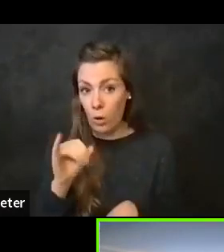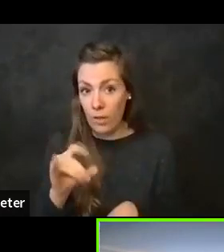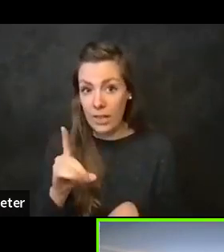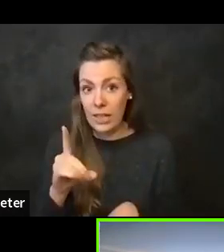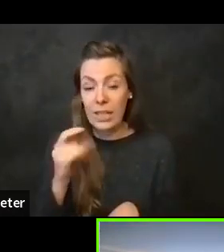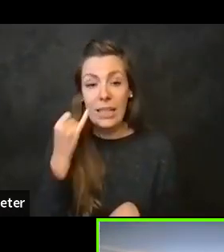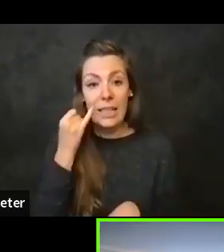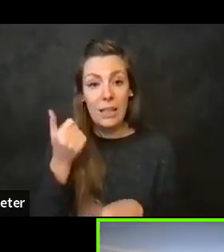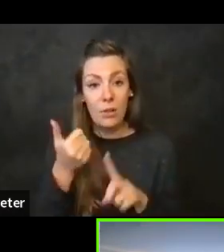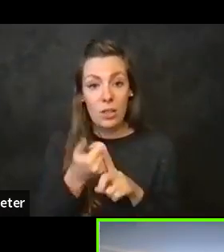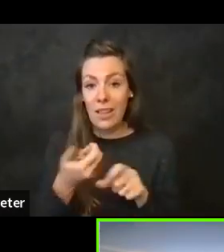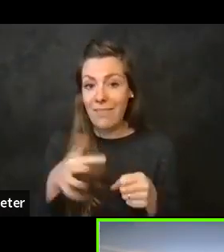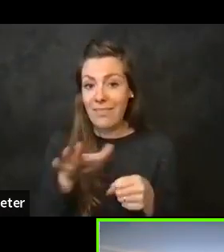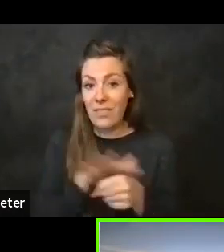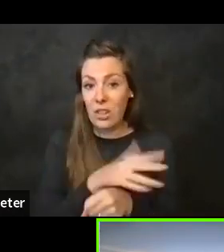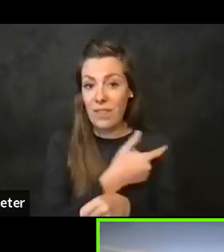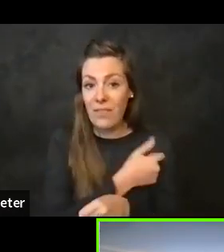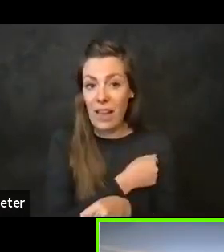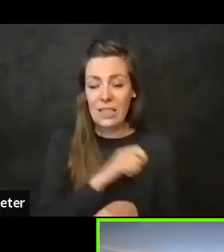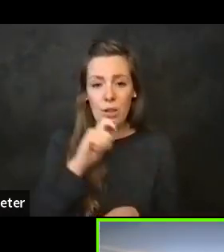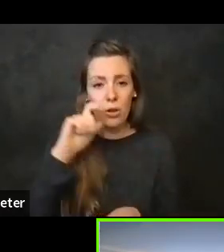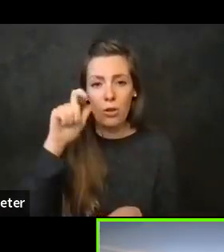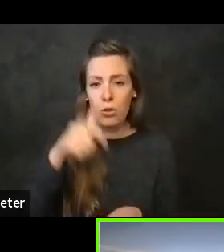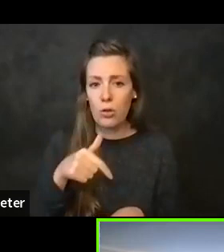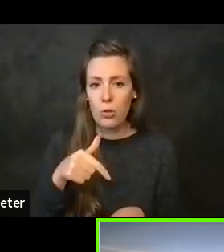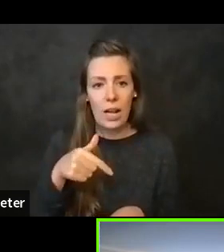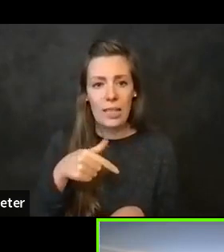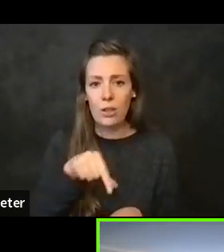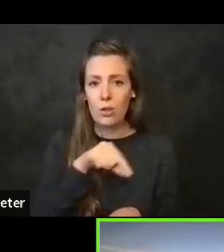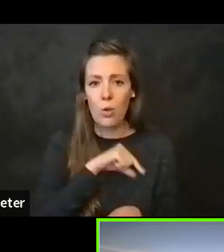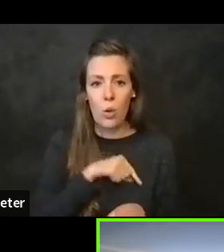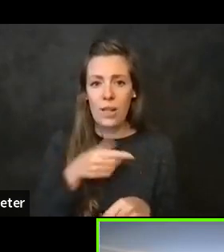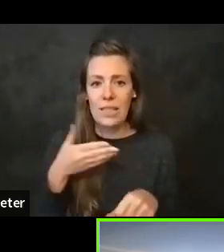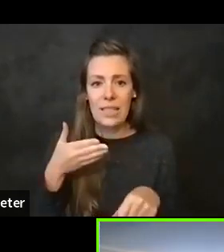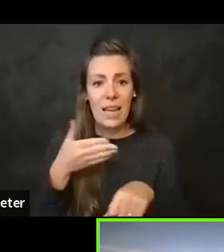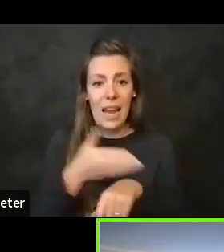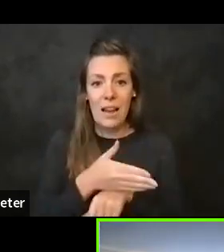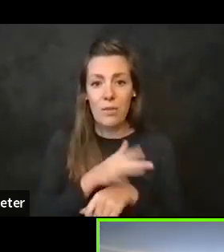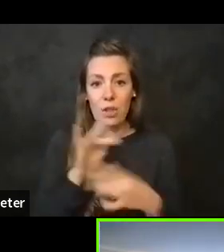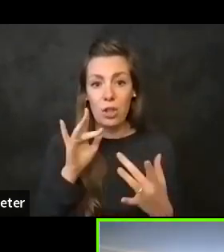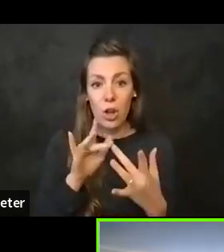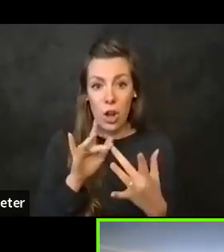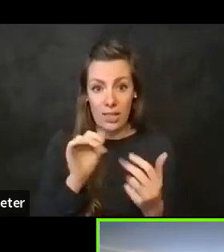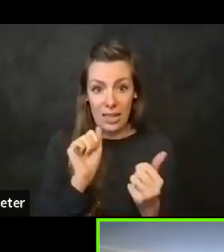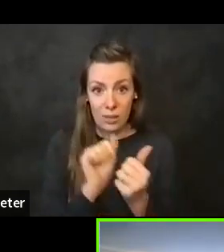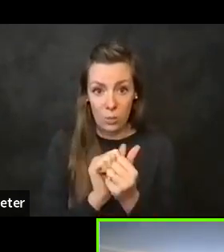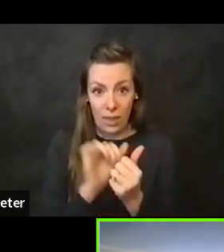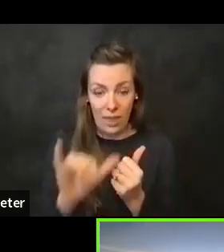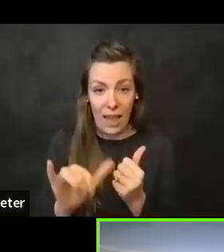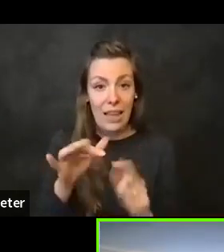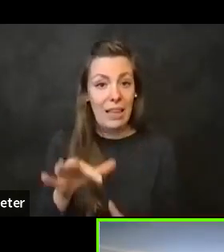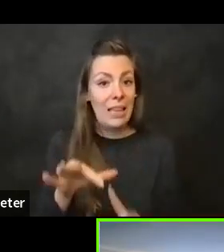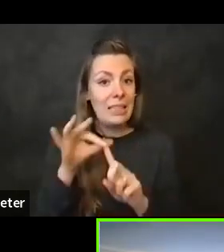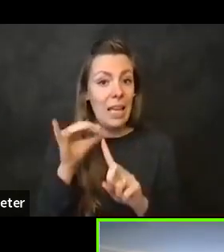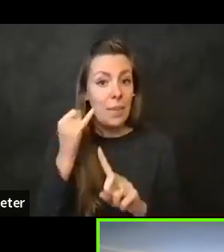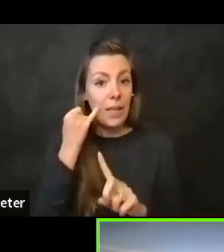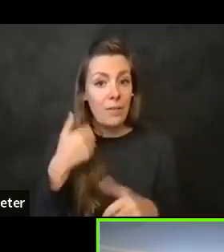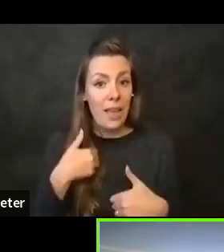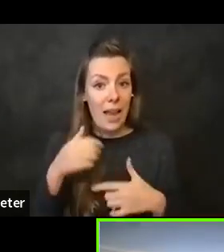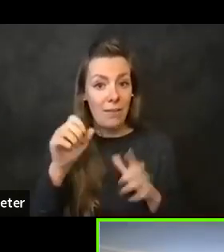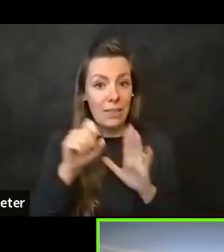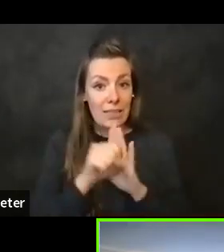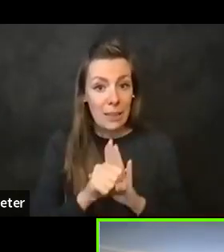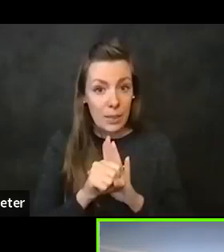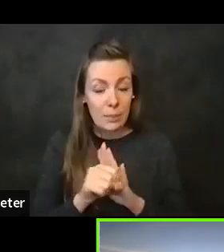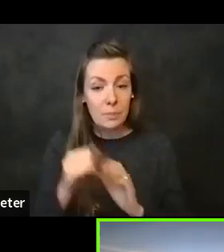vaccinated do not need to quarantine after contact with someone who had COVID-19 unless they have symptoms. However,